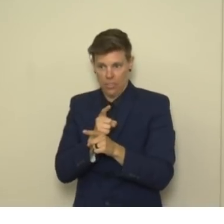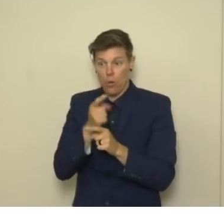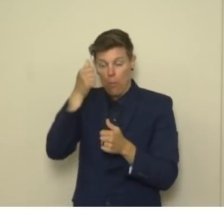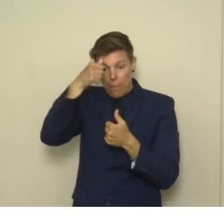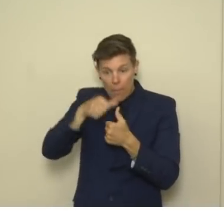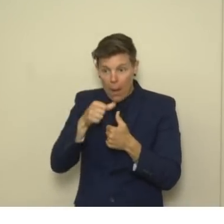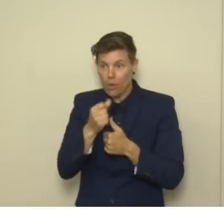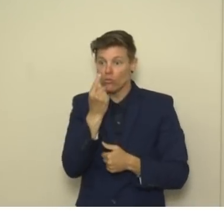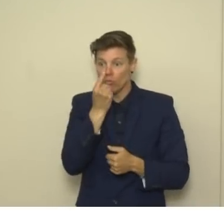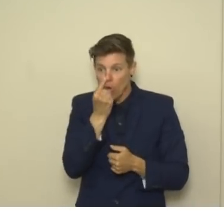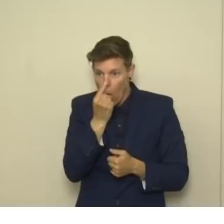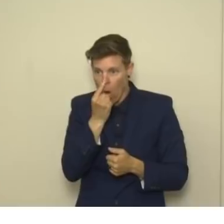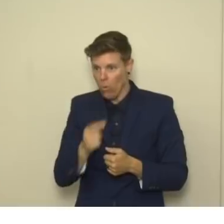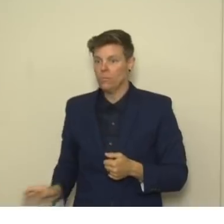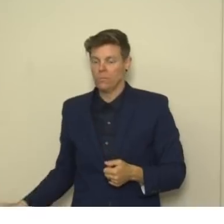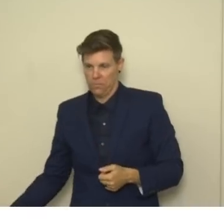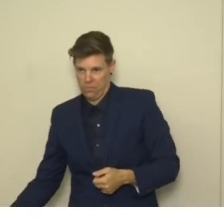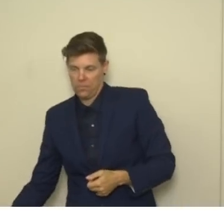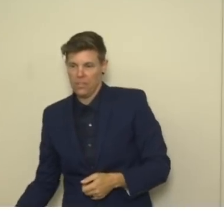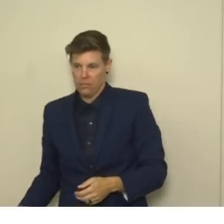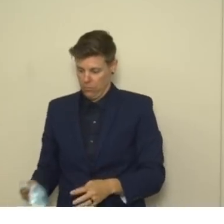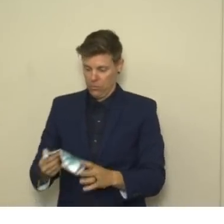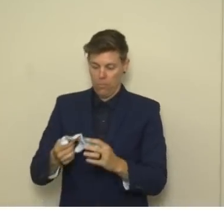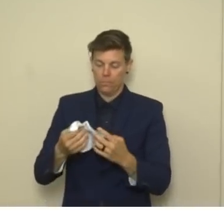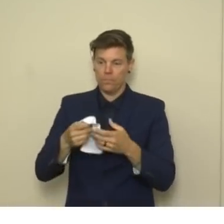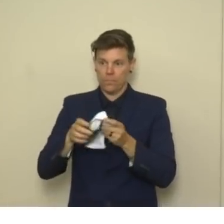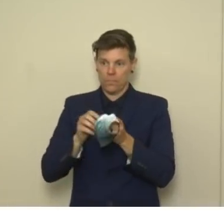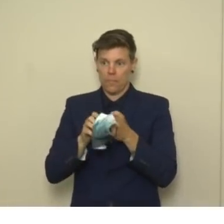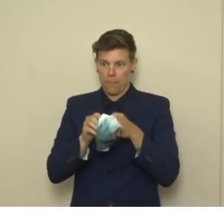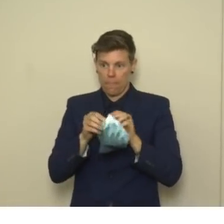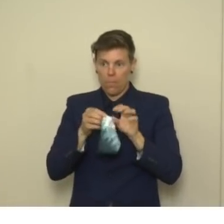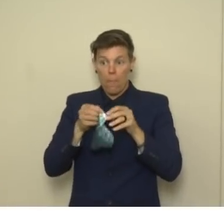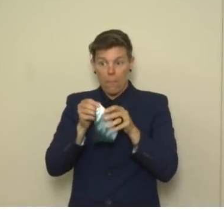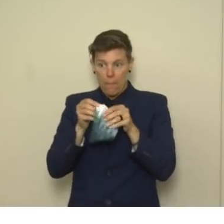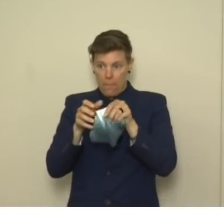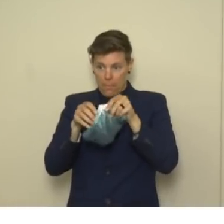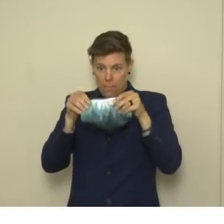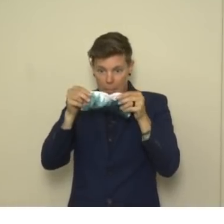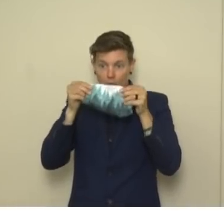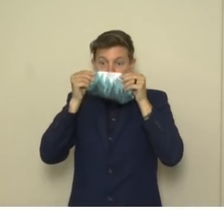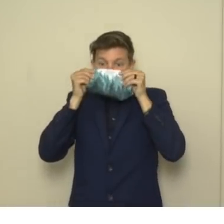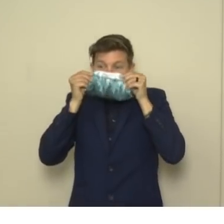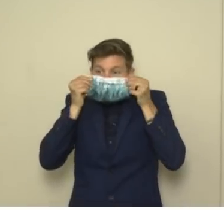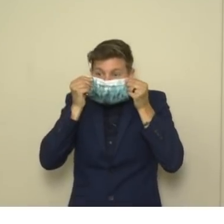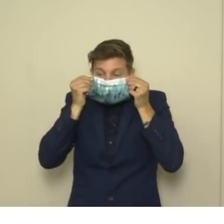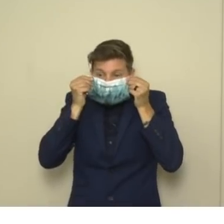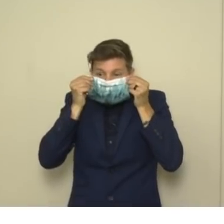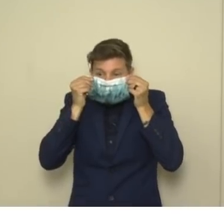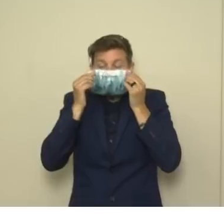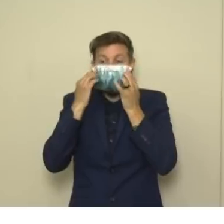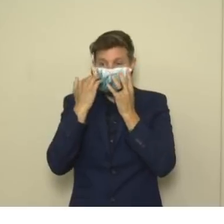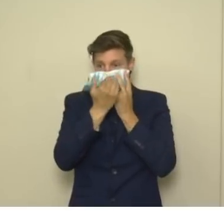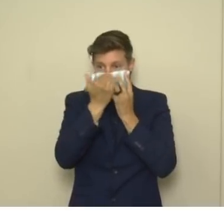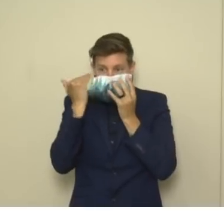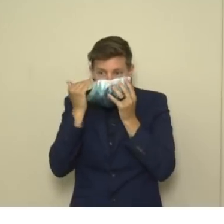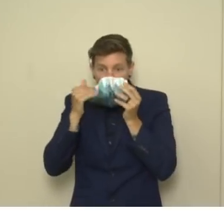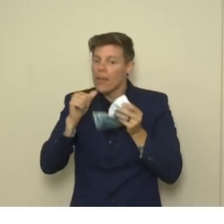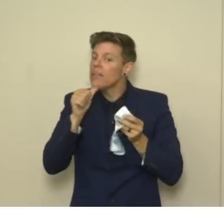It should be tightly fitting. Please cover your nose and mouth. Don't just put it on your chin or the other